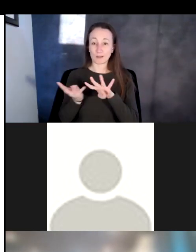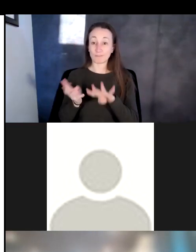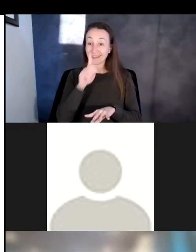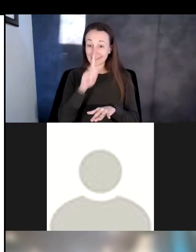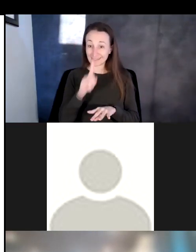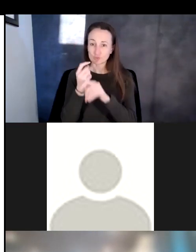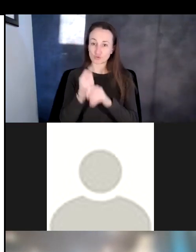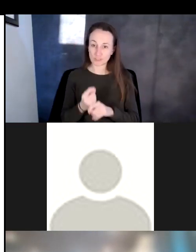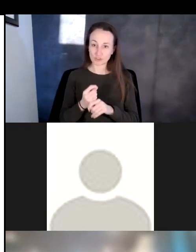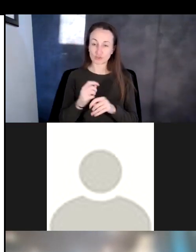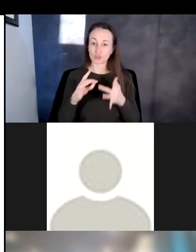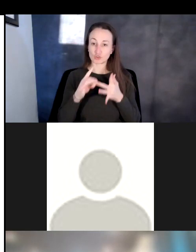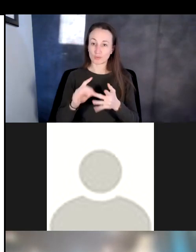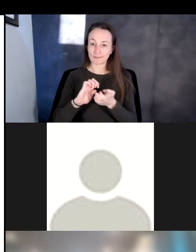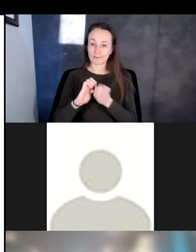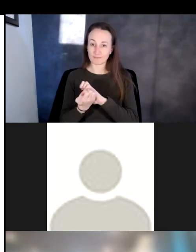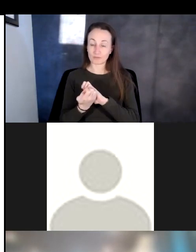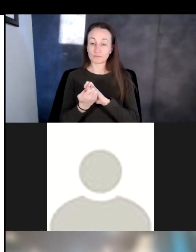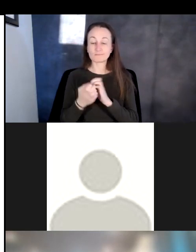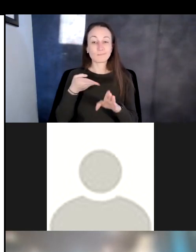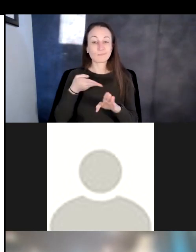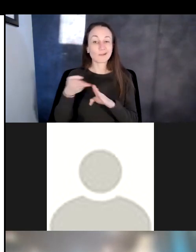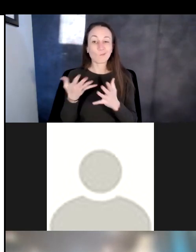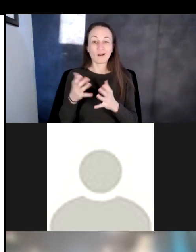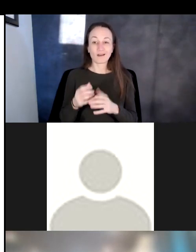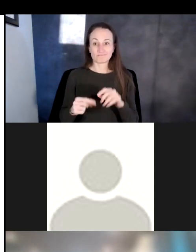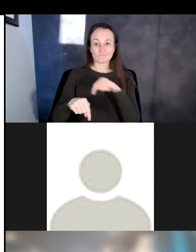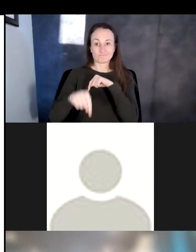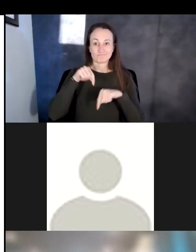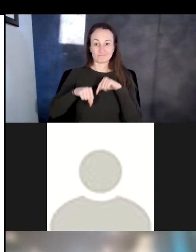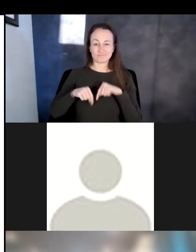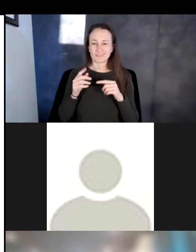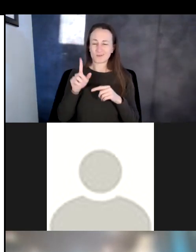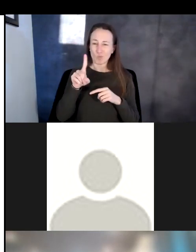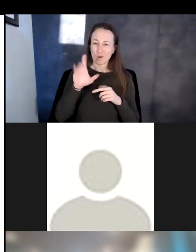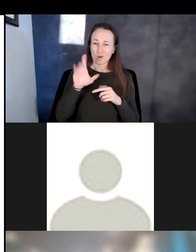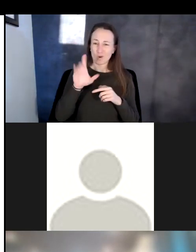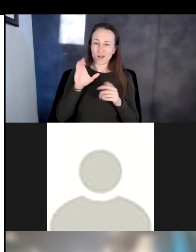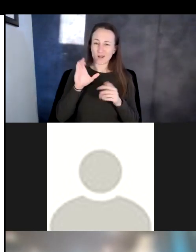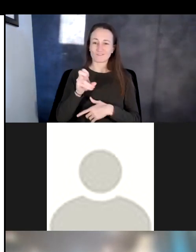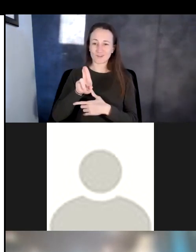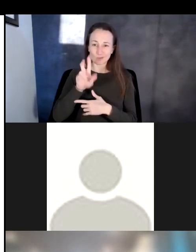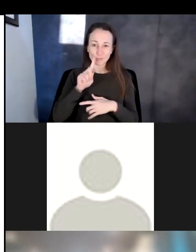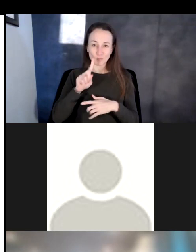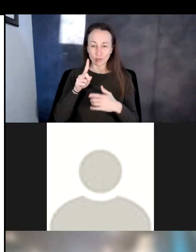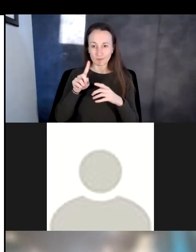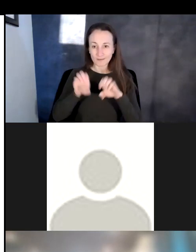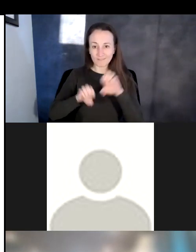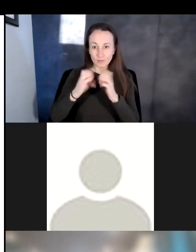evolution. Namely, you can kind of do back of the envelope, hundreds to thousands of variants will be evaluated in a directed evolution